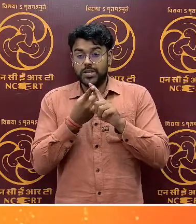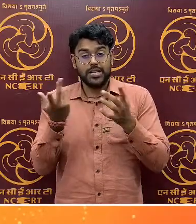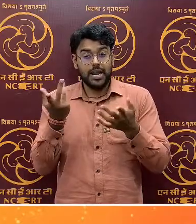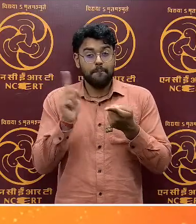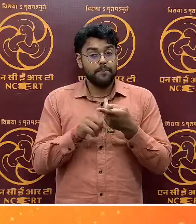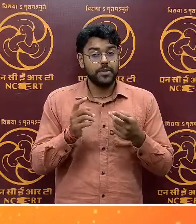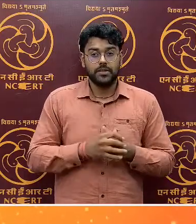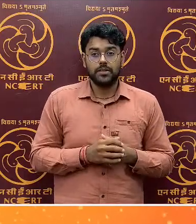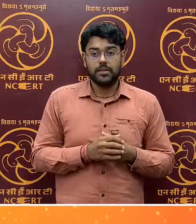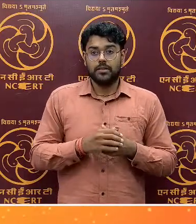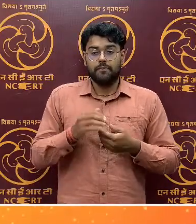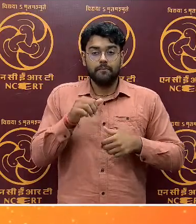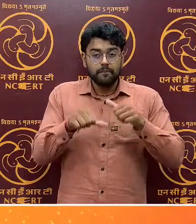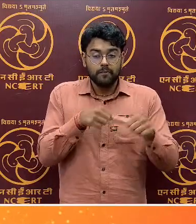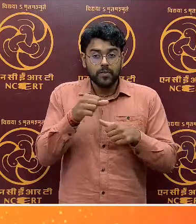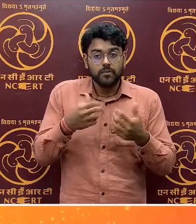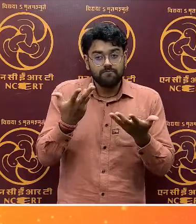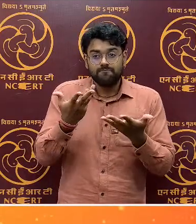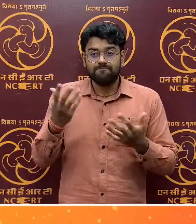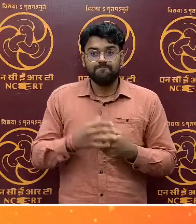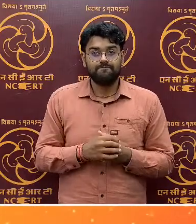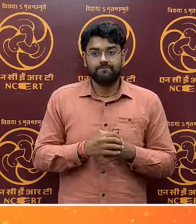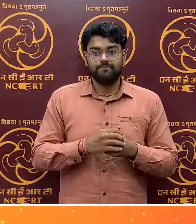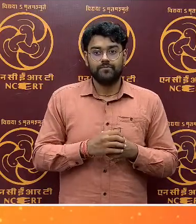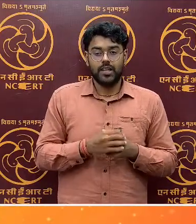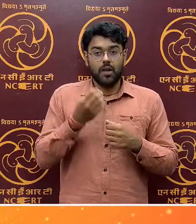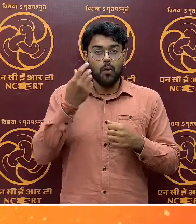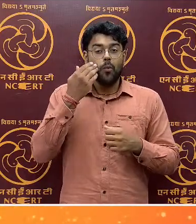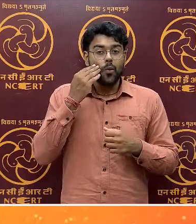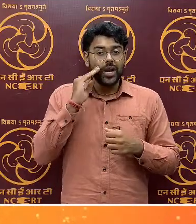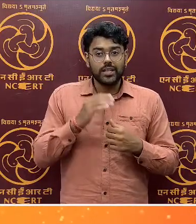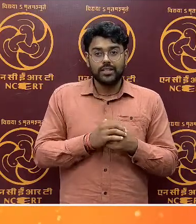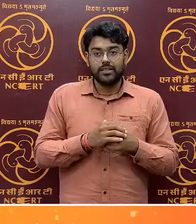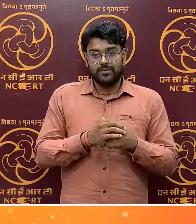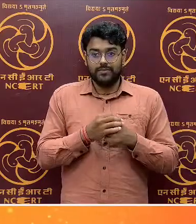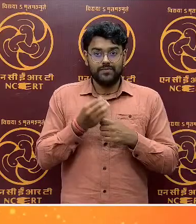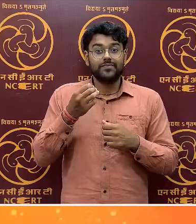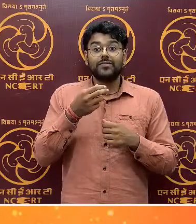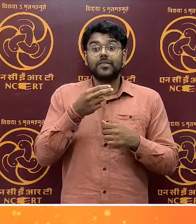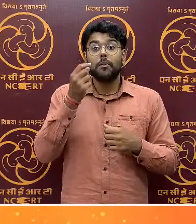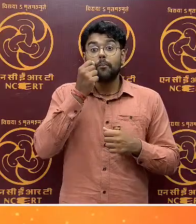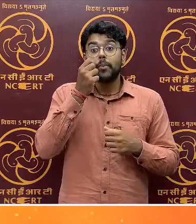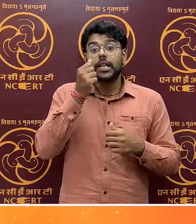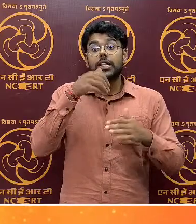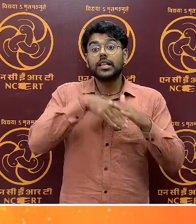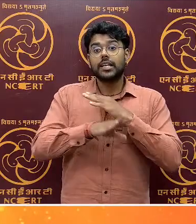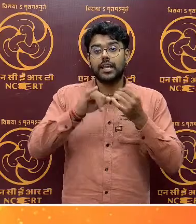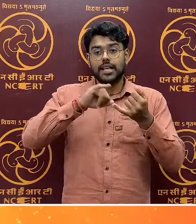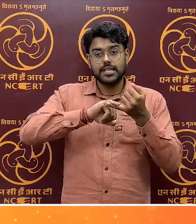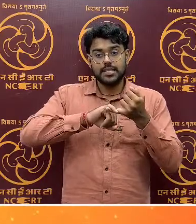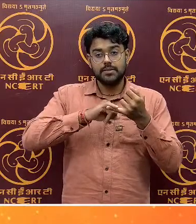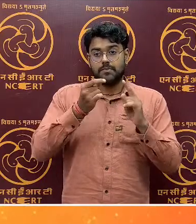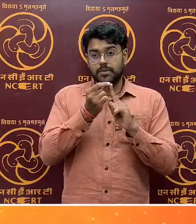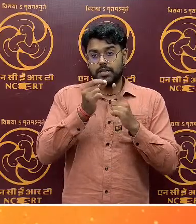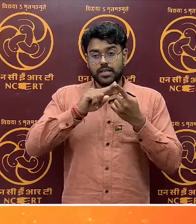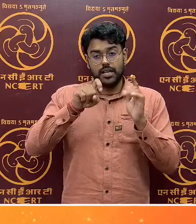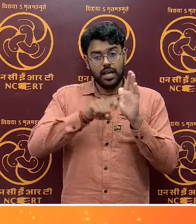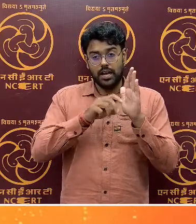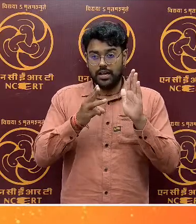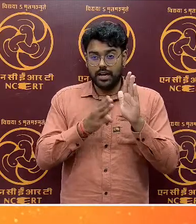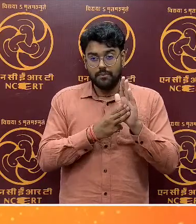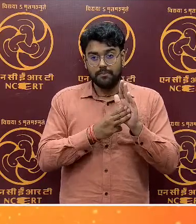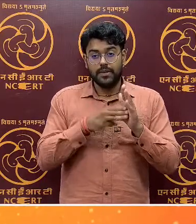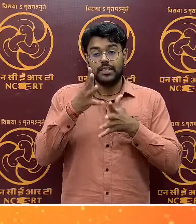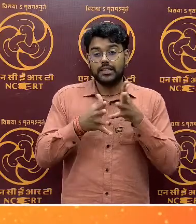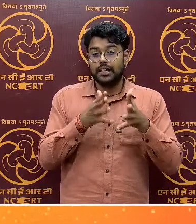is production of gametes. Now the male gamete is sperm. Yeah. It is generated or it is produced in the